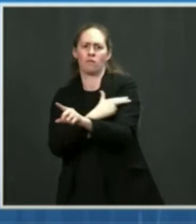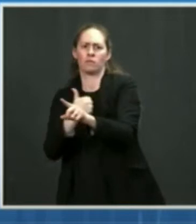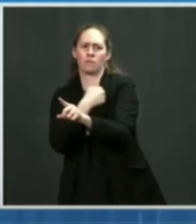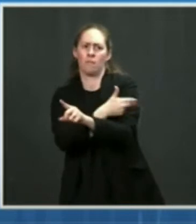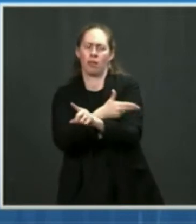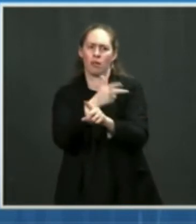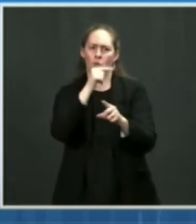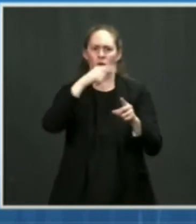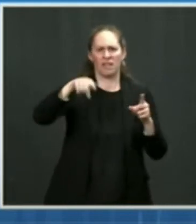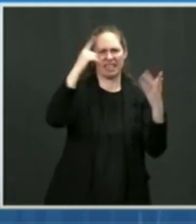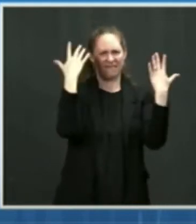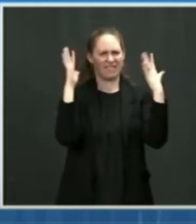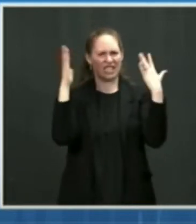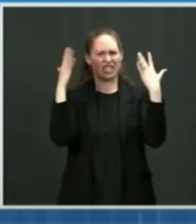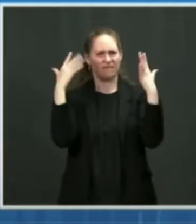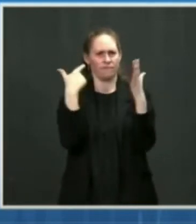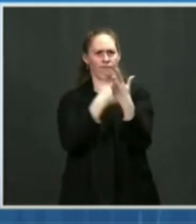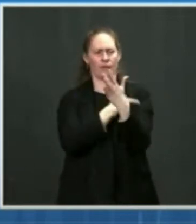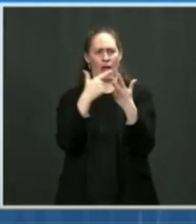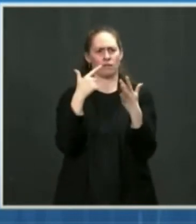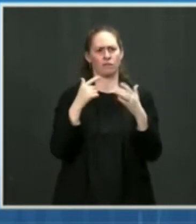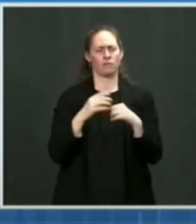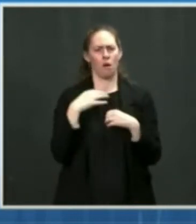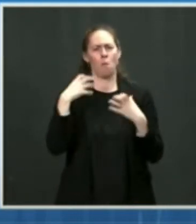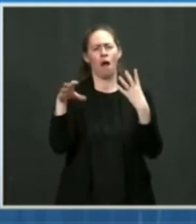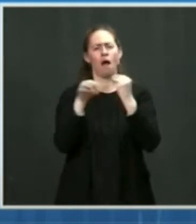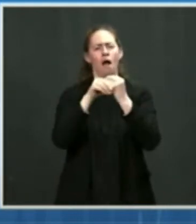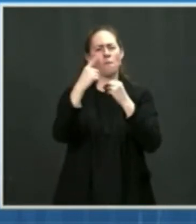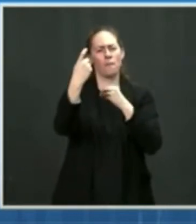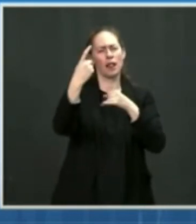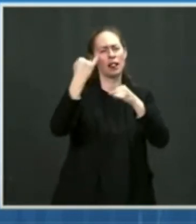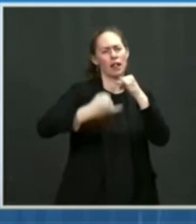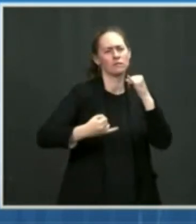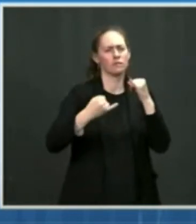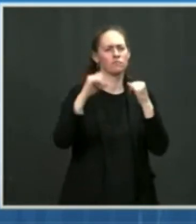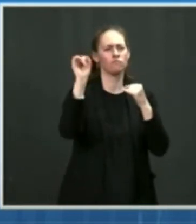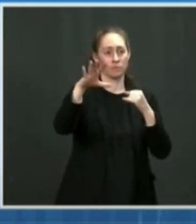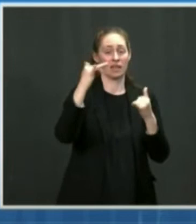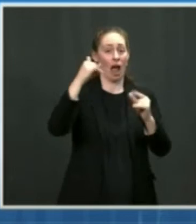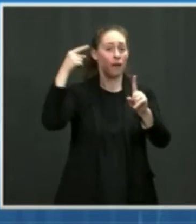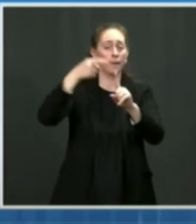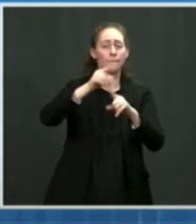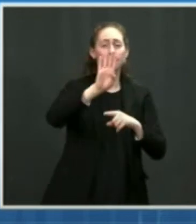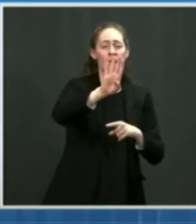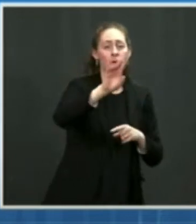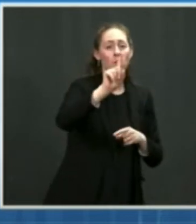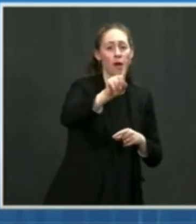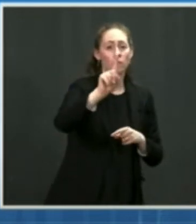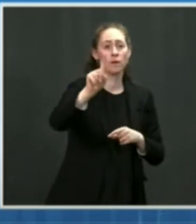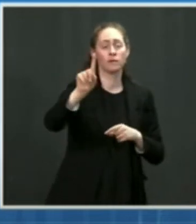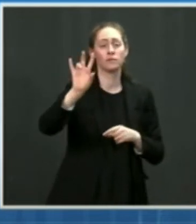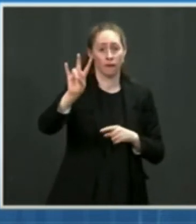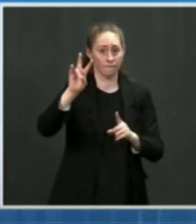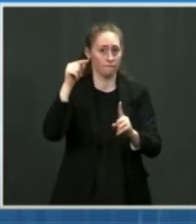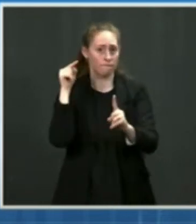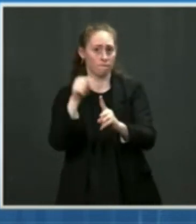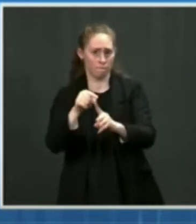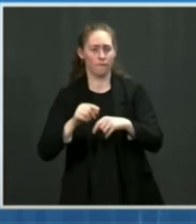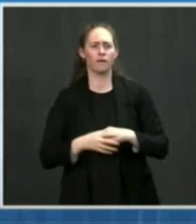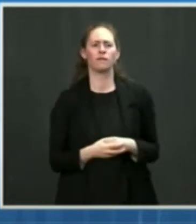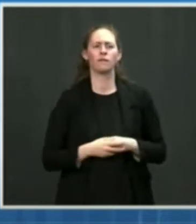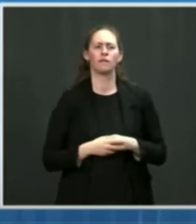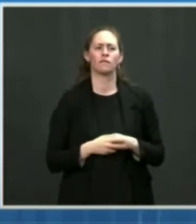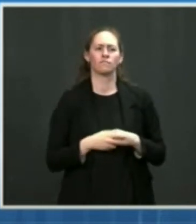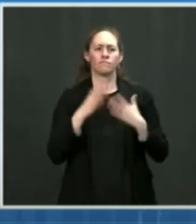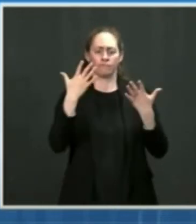vaccinated. One final comment about B117, it is covered really quite well by the mRNA vaccines